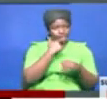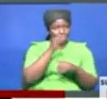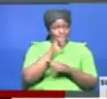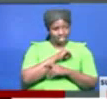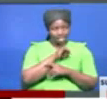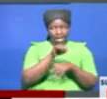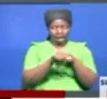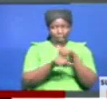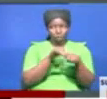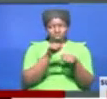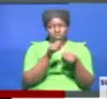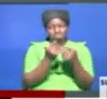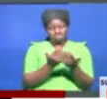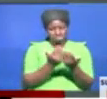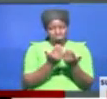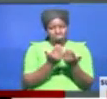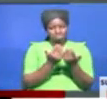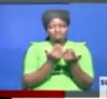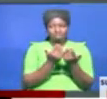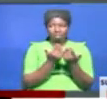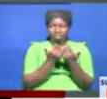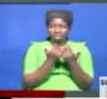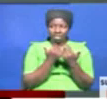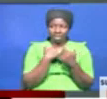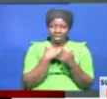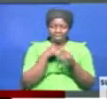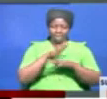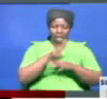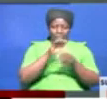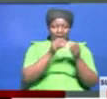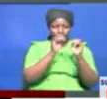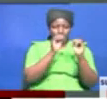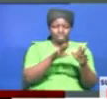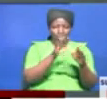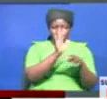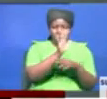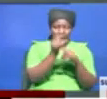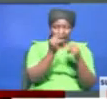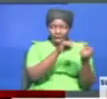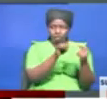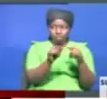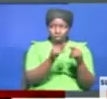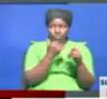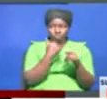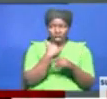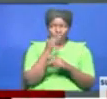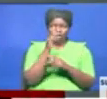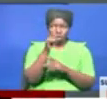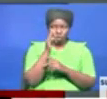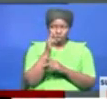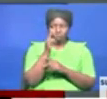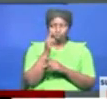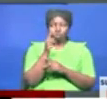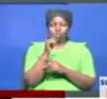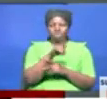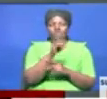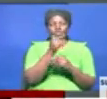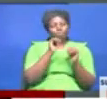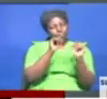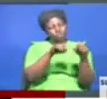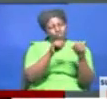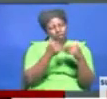of did not lacked quorum in your argument. Then, is there a provision of law? What would he have done